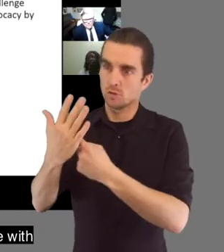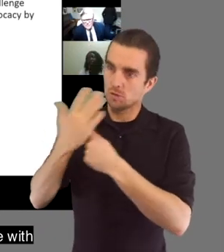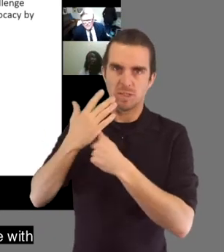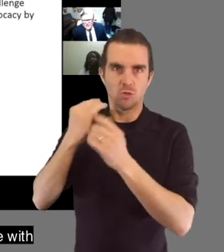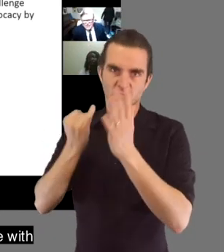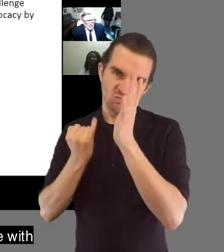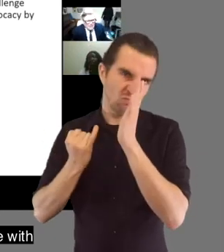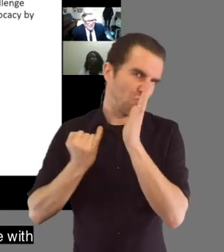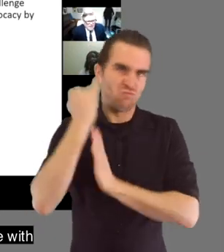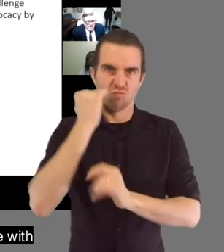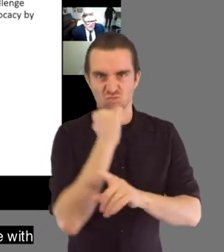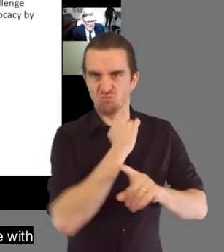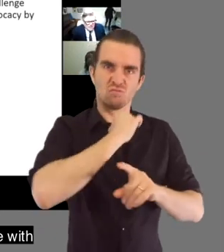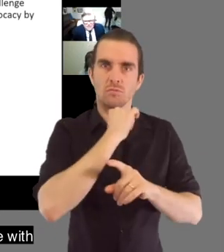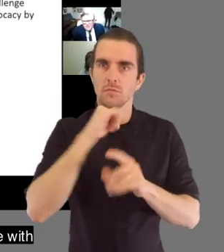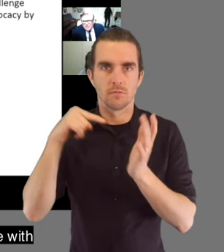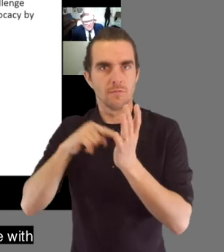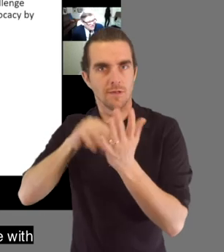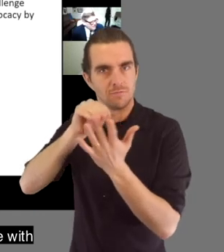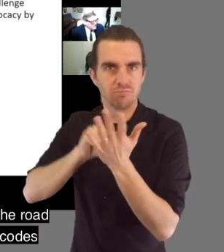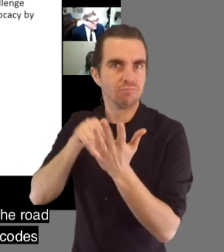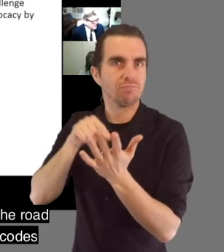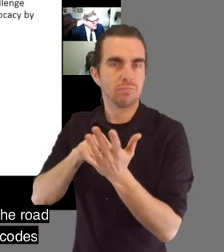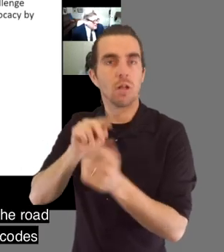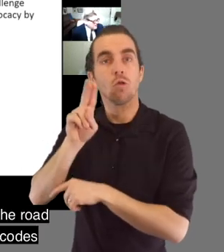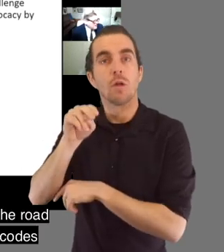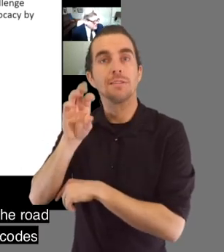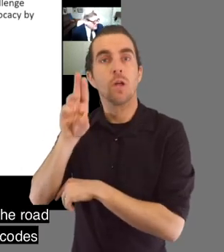Passing anti-discriminatory laws in line with